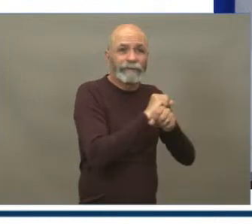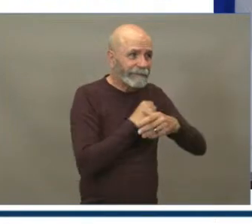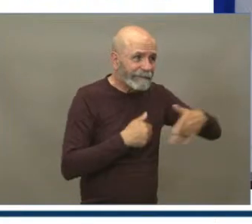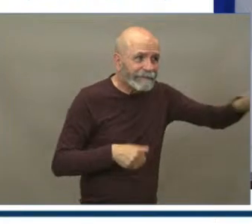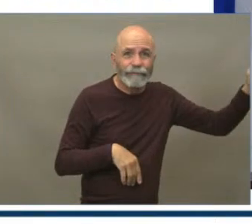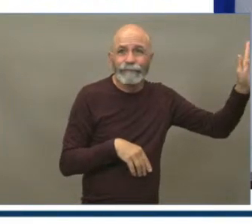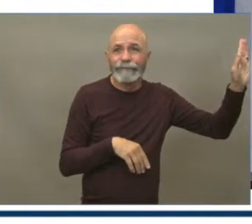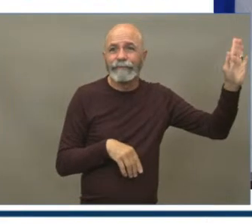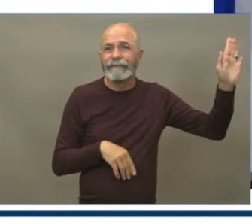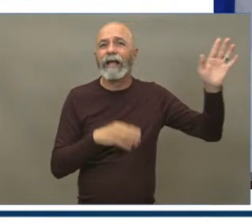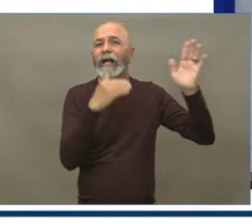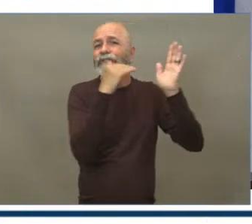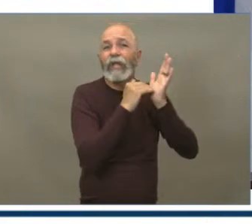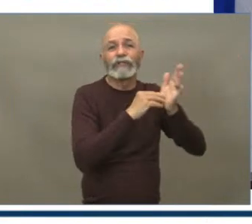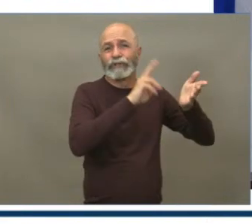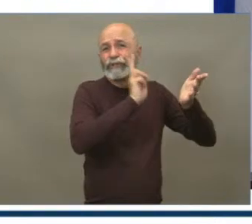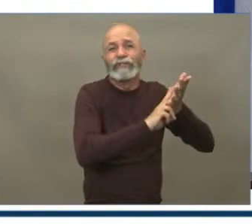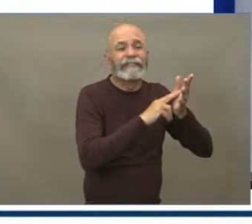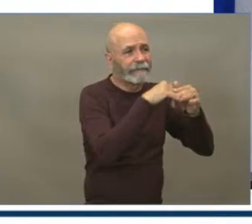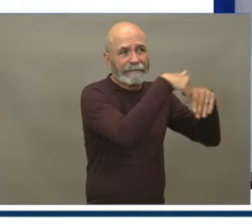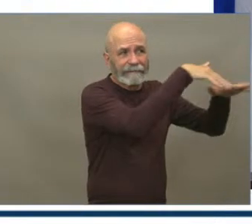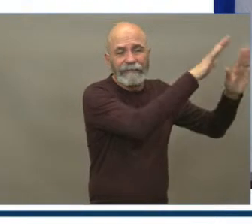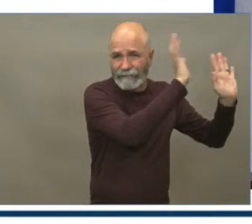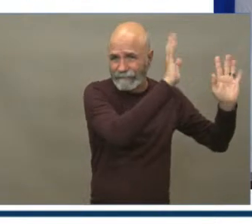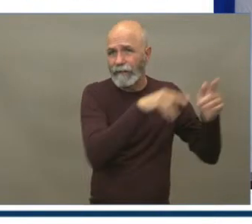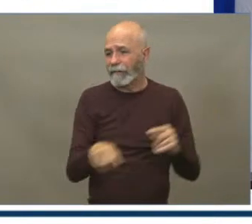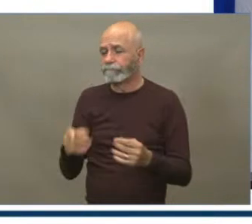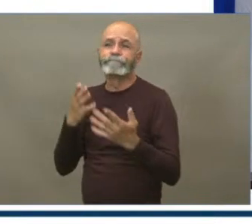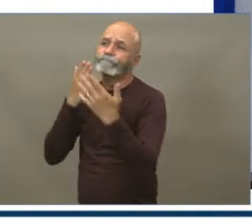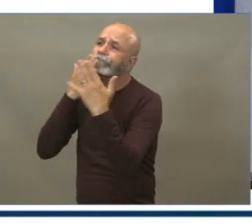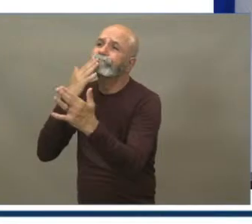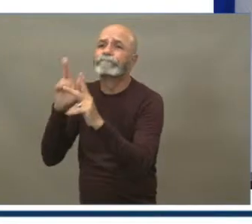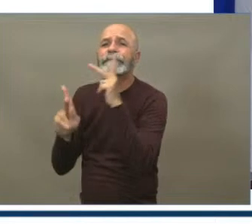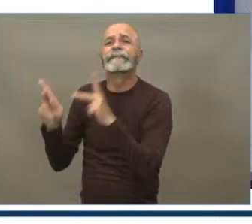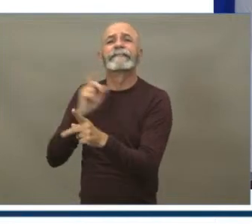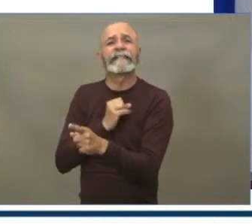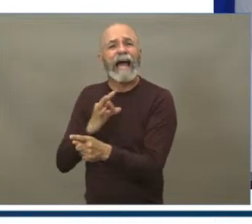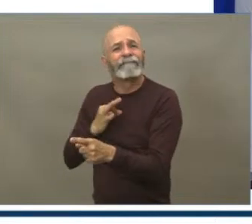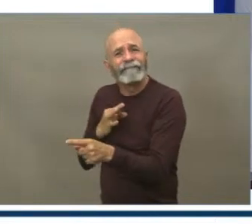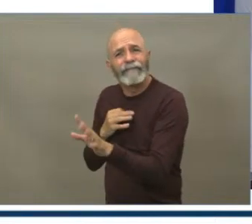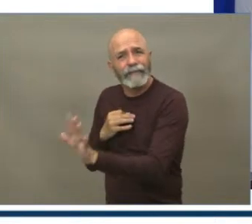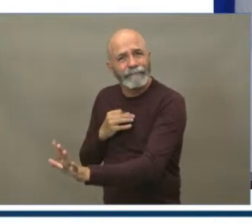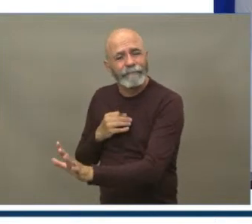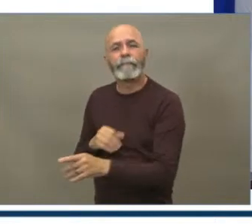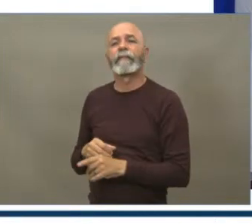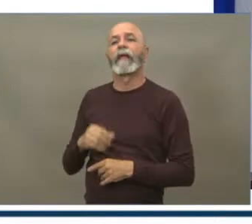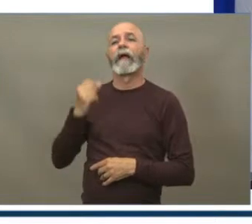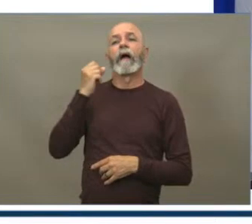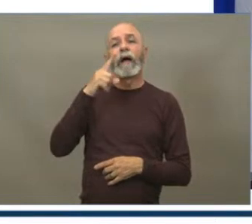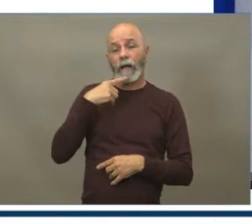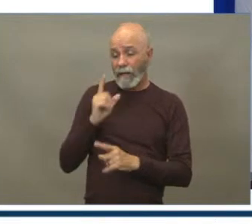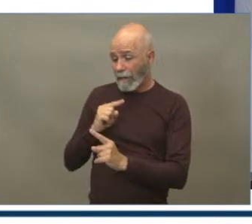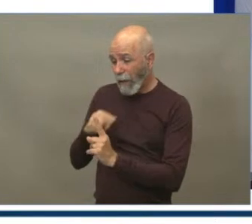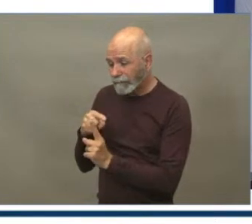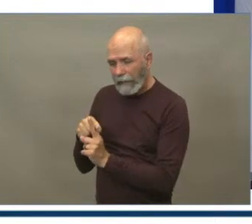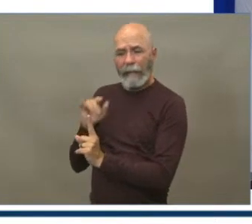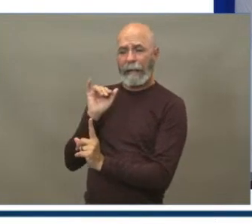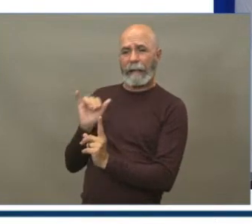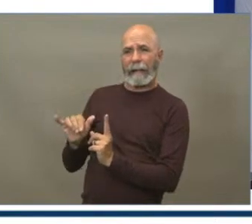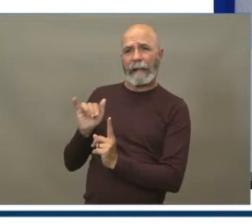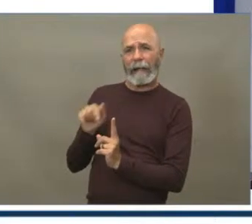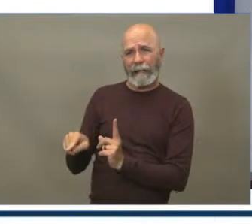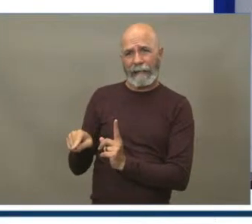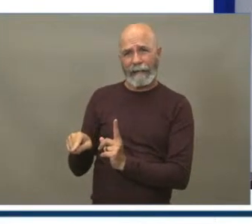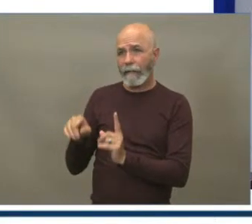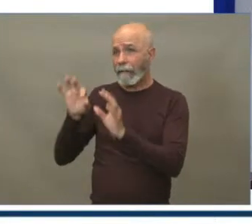that. Those families that have been impacted, the centers, as soon as there's cases, those families that have their children in the child